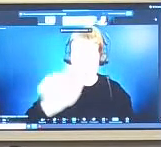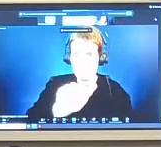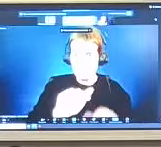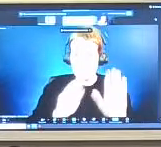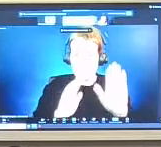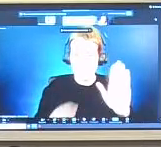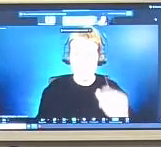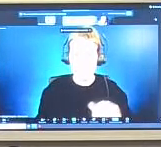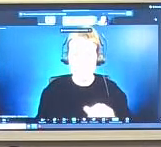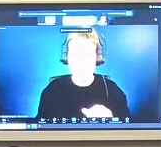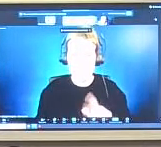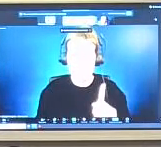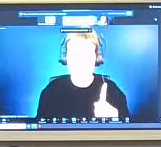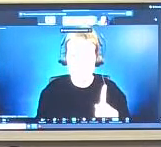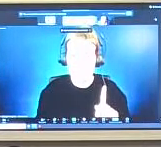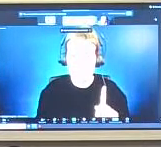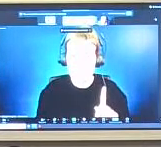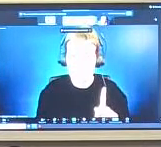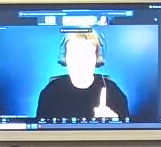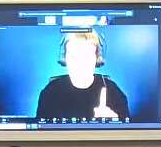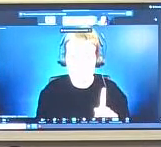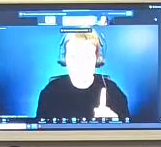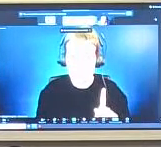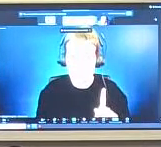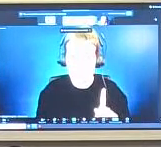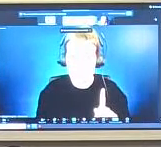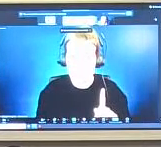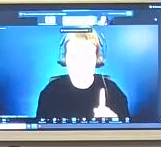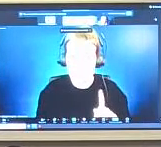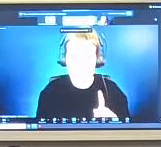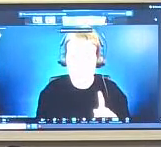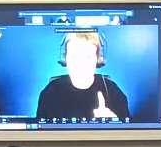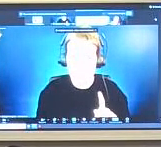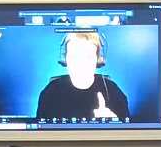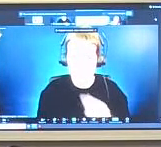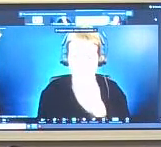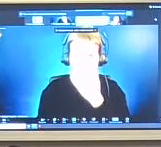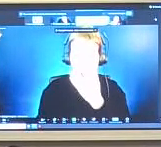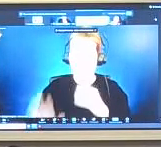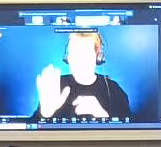It's like steep cuts at the very corner there.